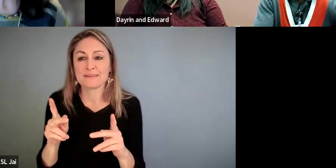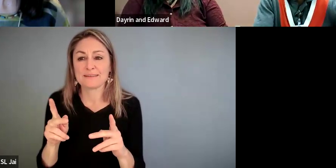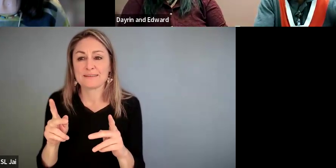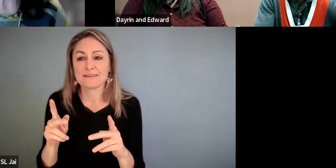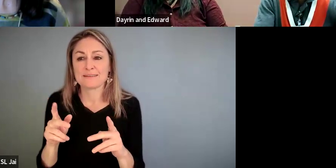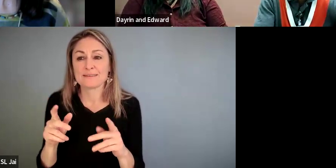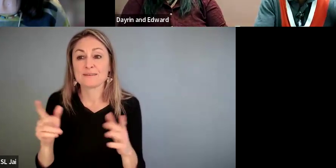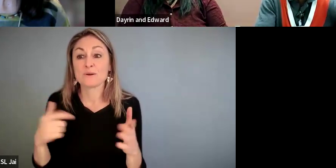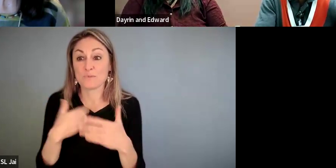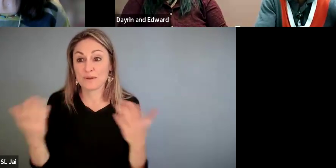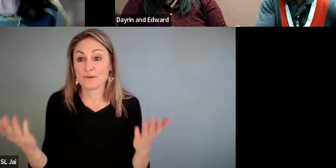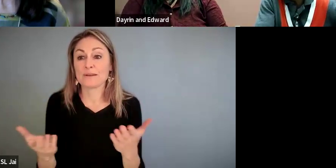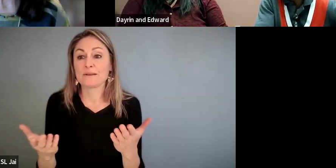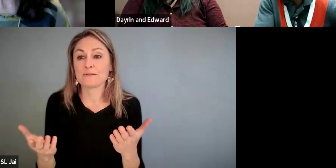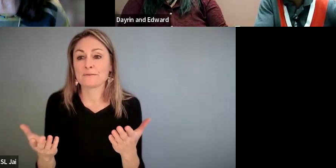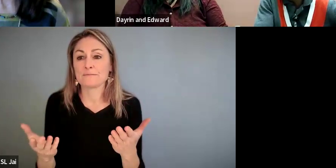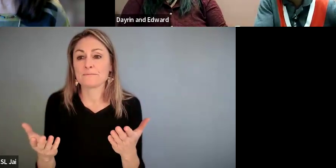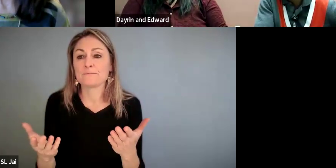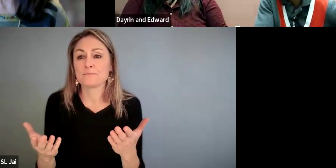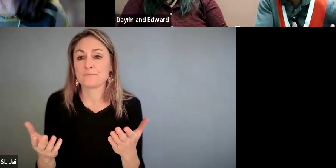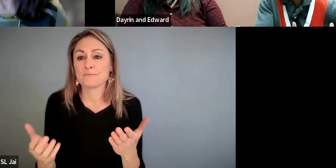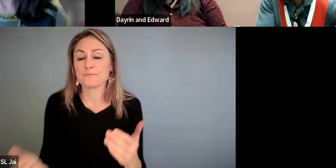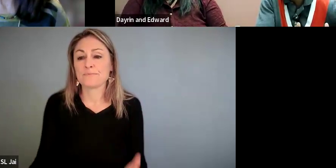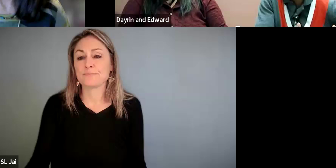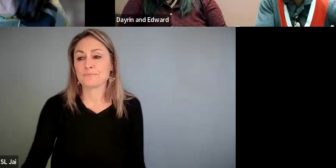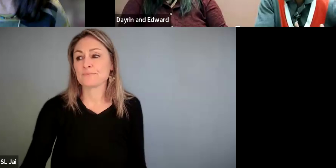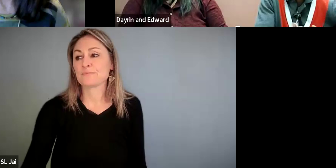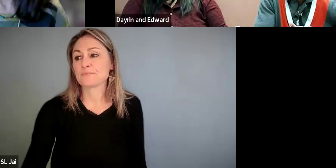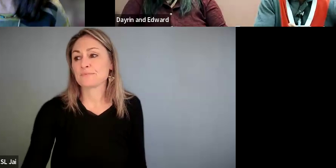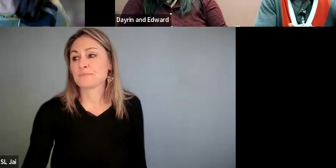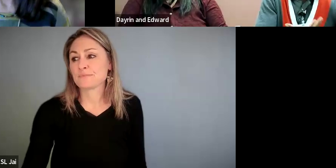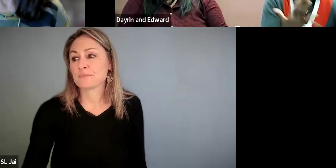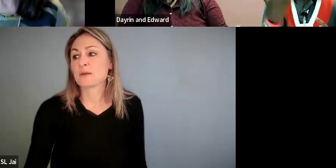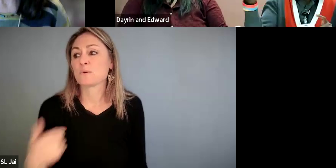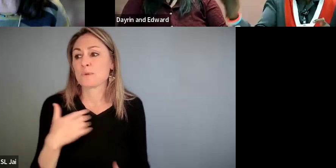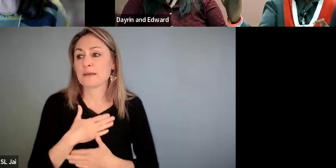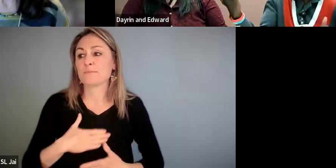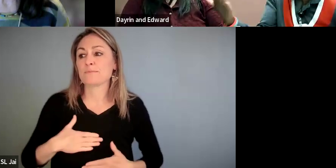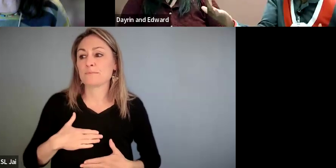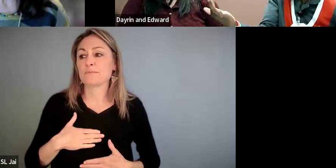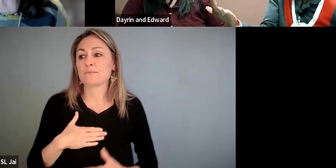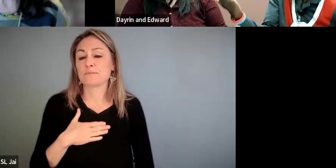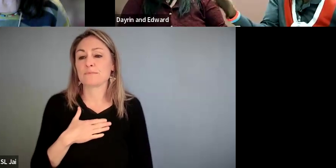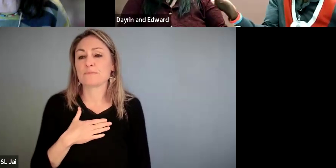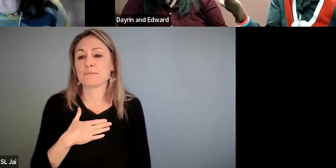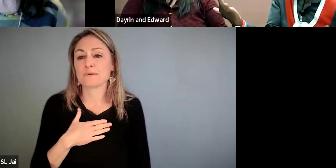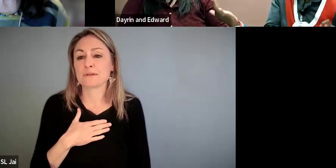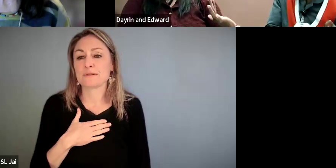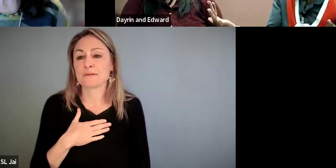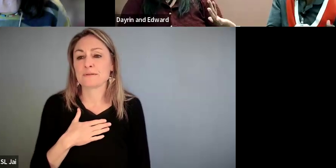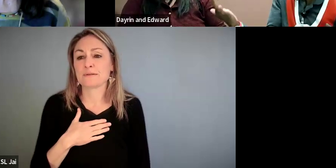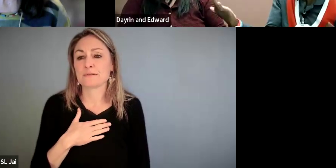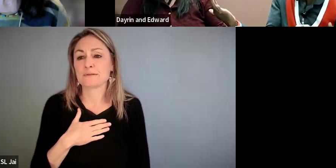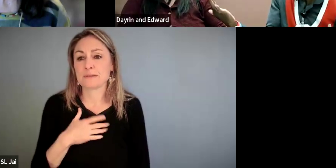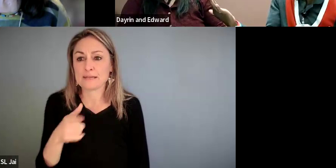be leaders in our community when we do that. So it's really about you standing up